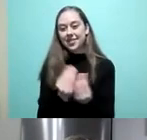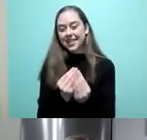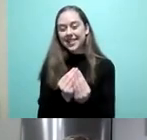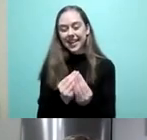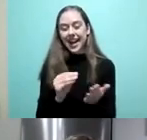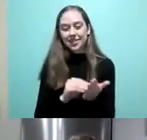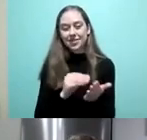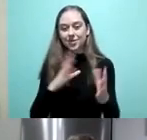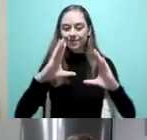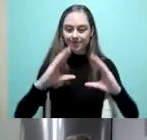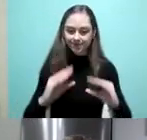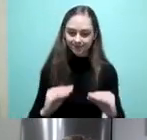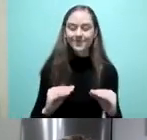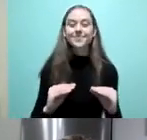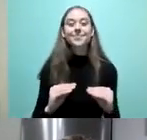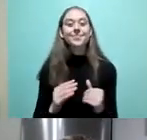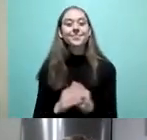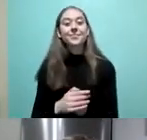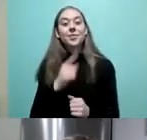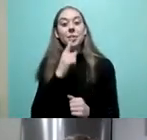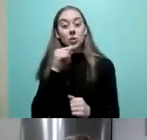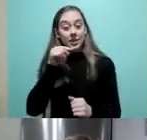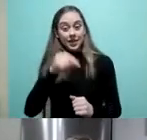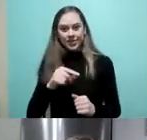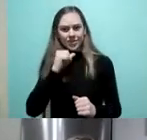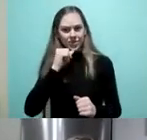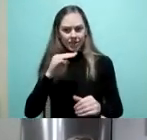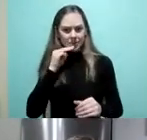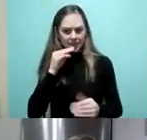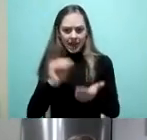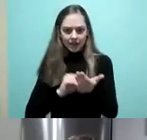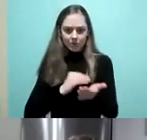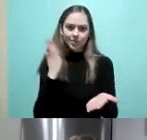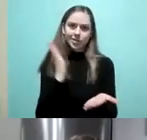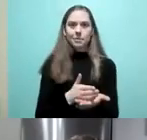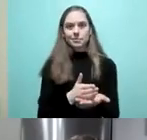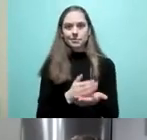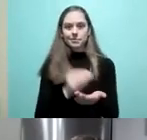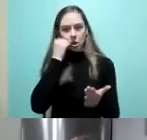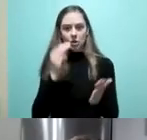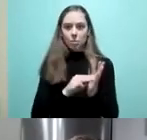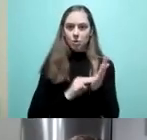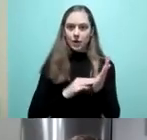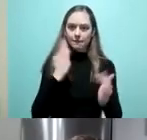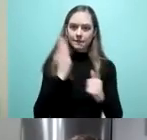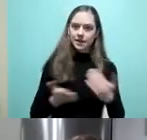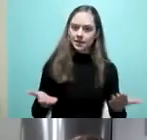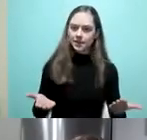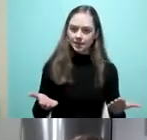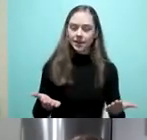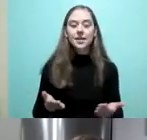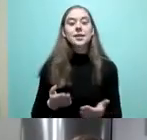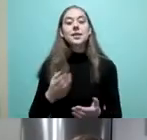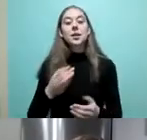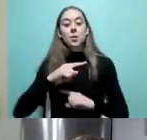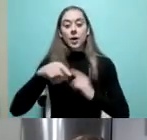have to bring everything to a closure. But this does not mean that you have to stop. This is, like, as we said before, this